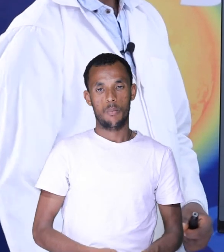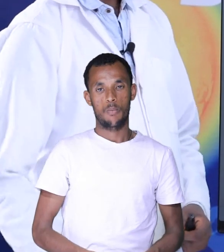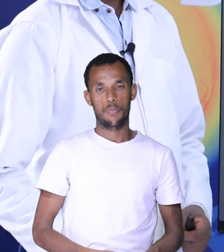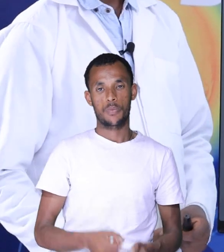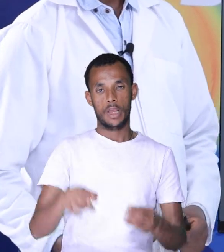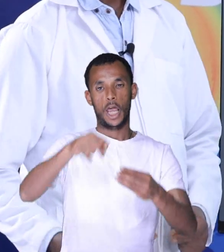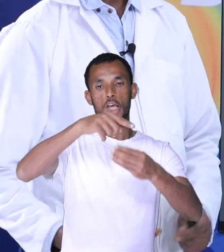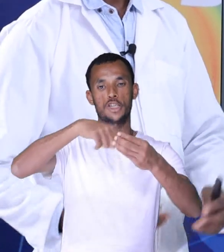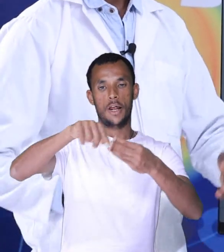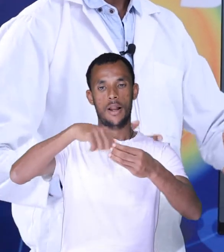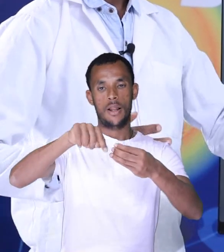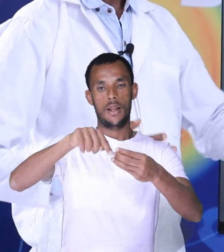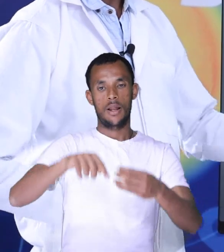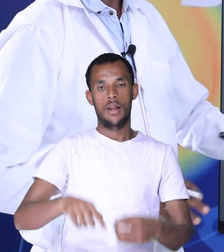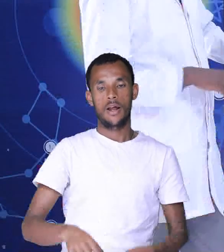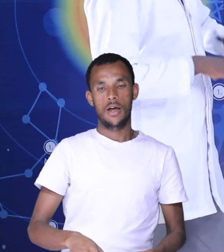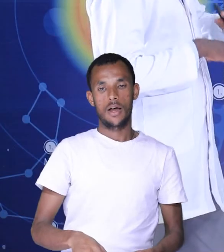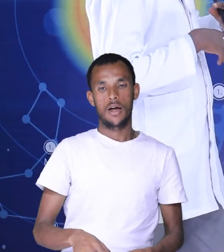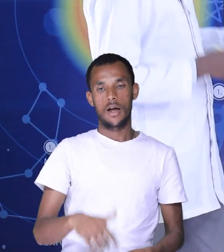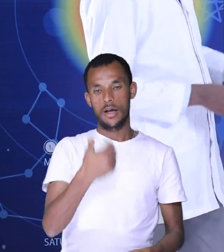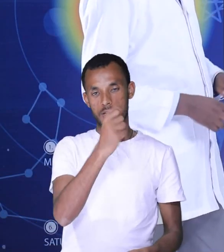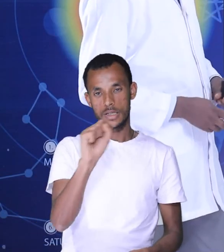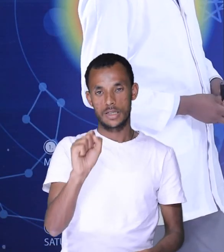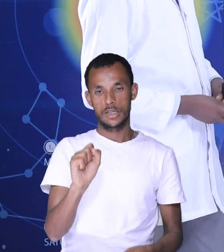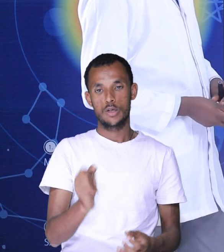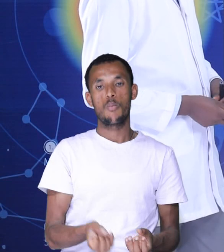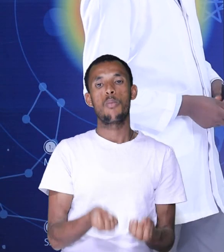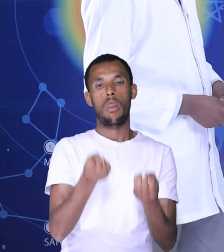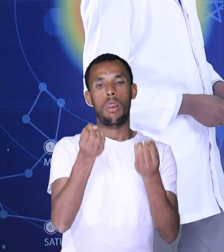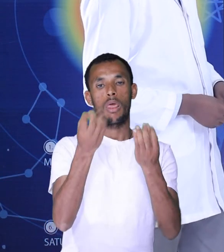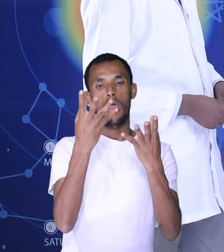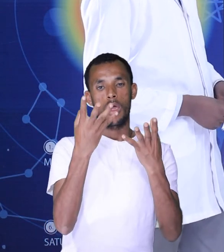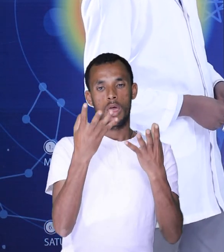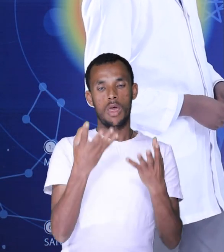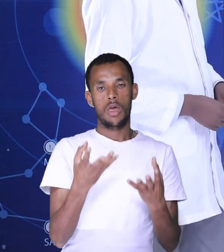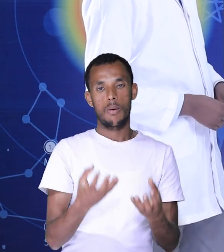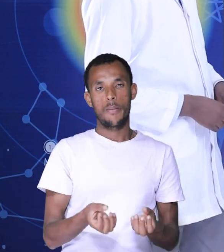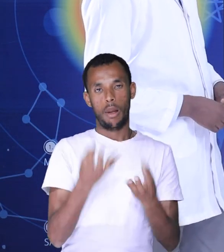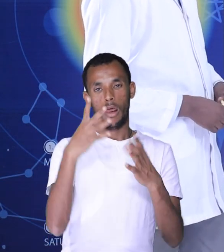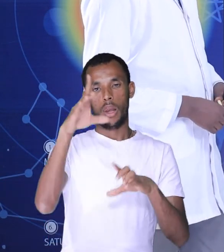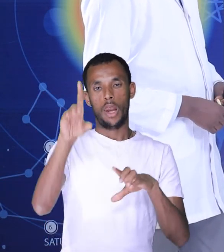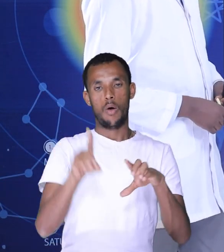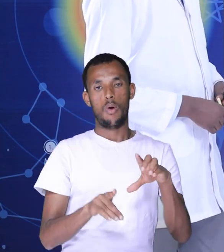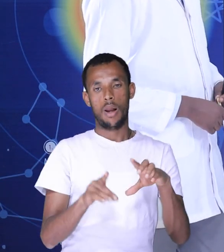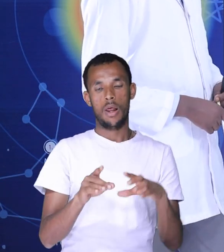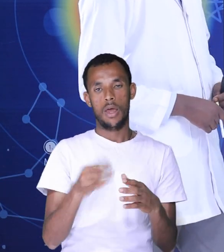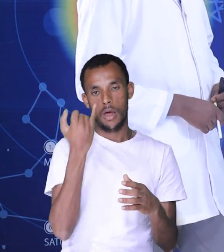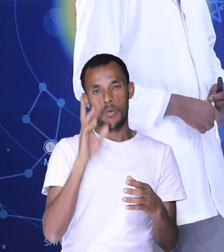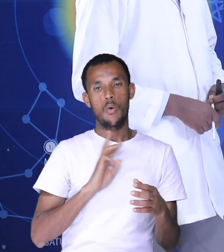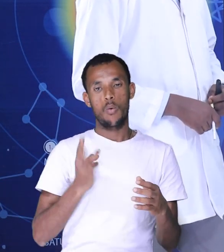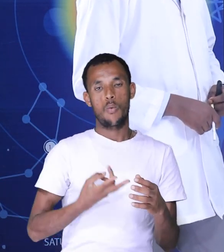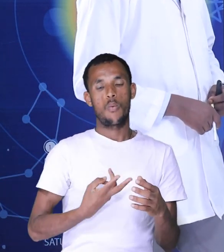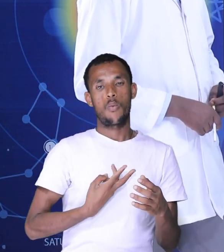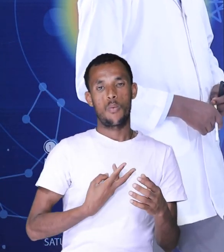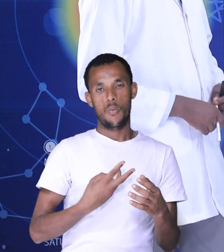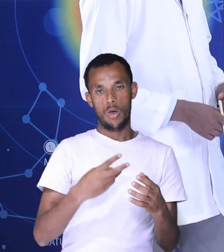a circle has so many or infinitely many diagonals, if we fold